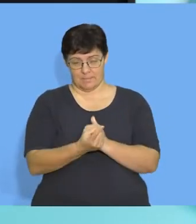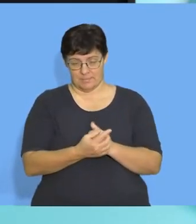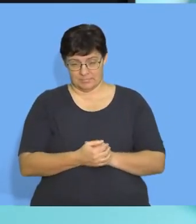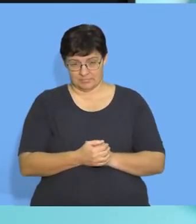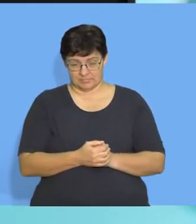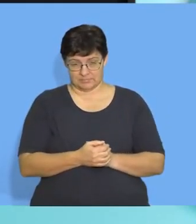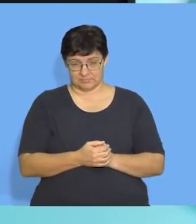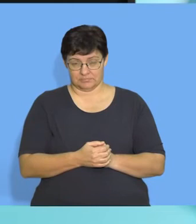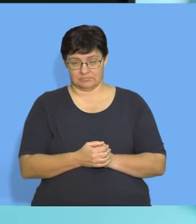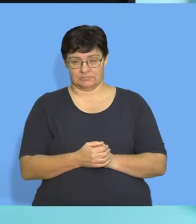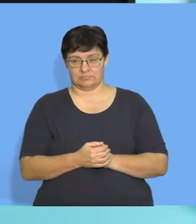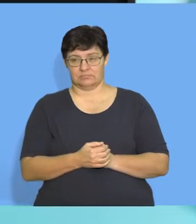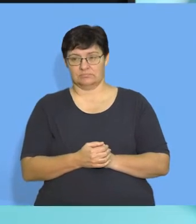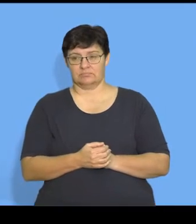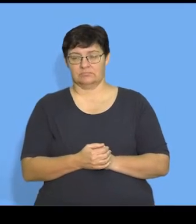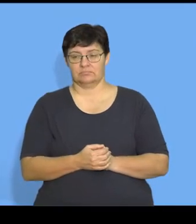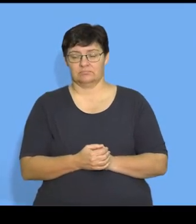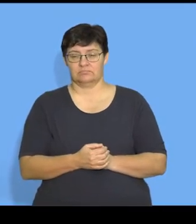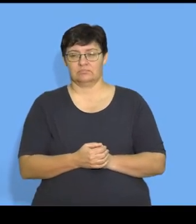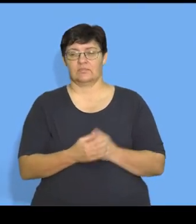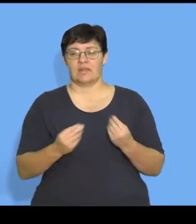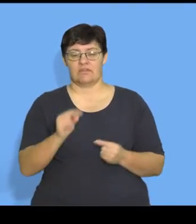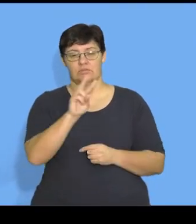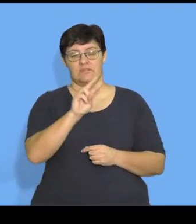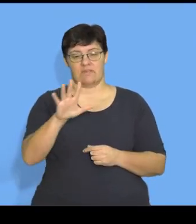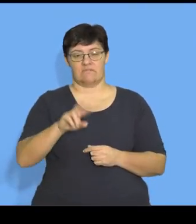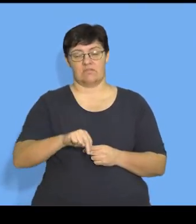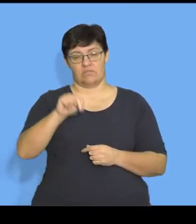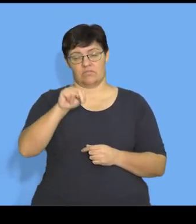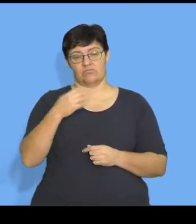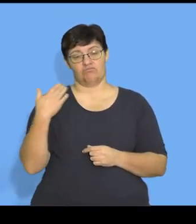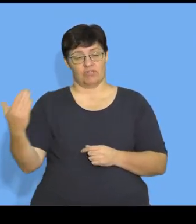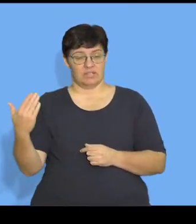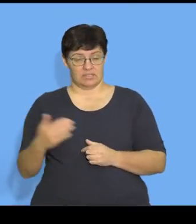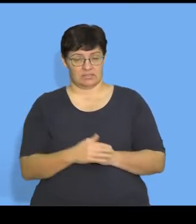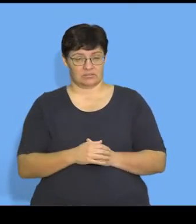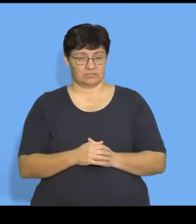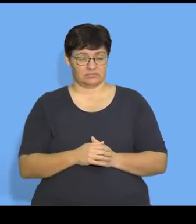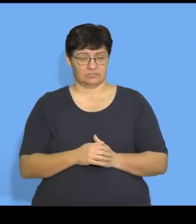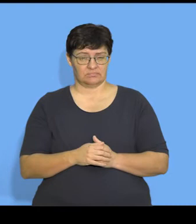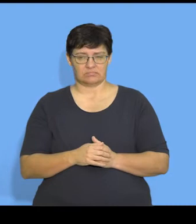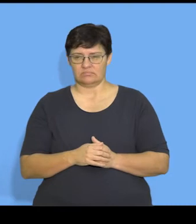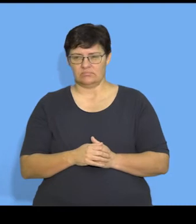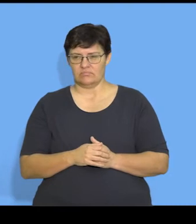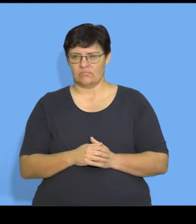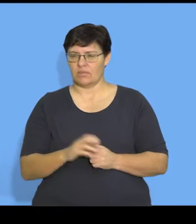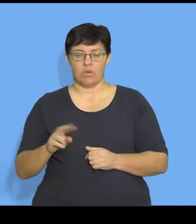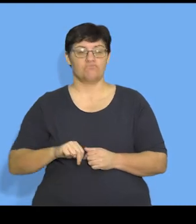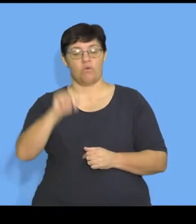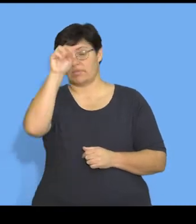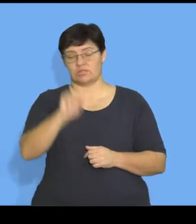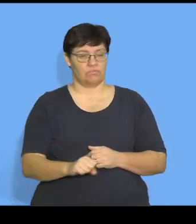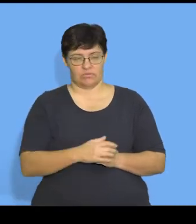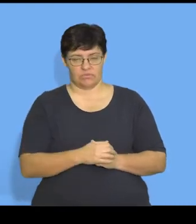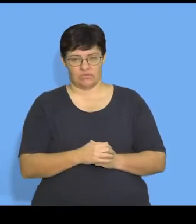want. Then we've got 20 newtons to the right. Now here, I'm not describing north and south. I'm just